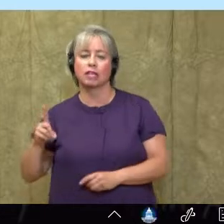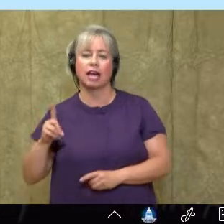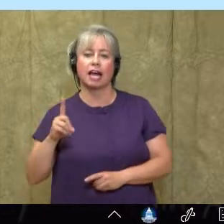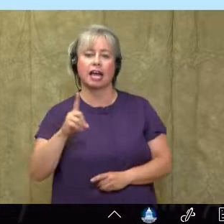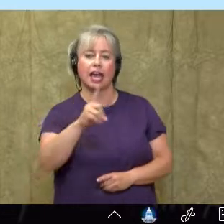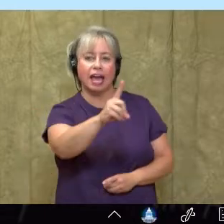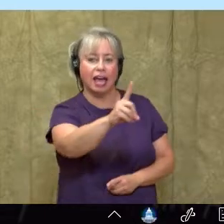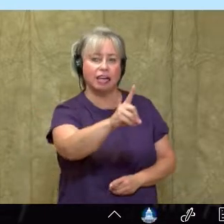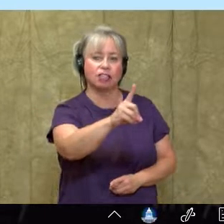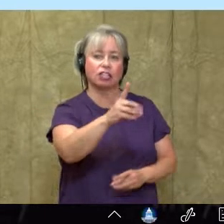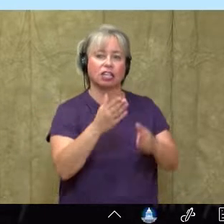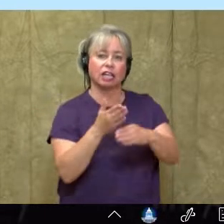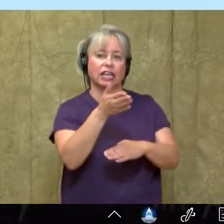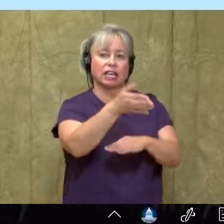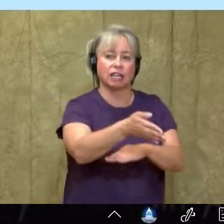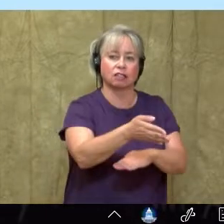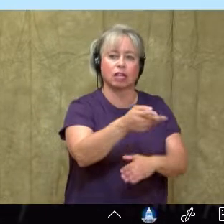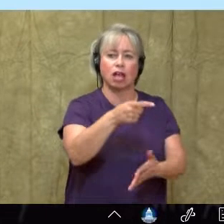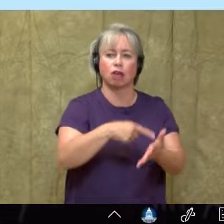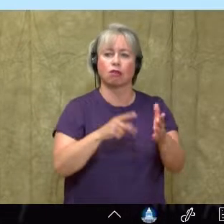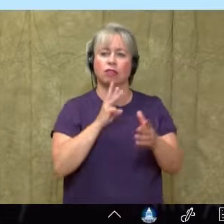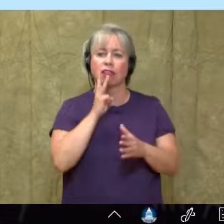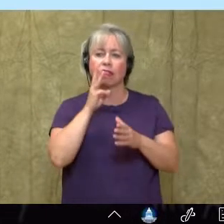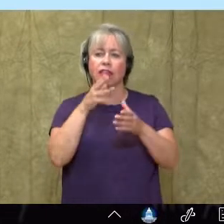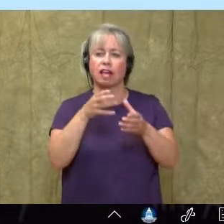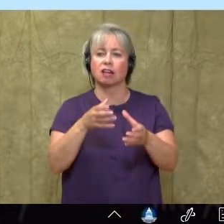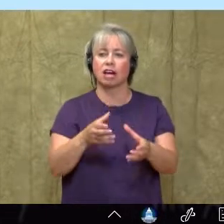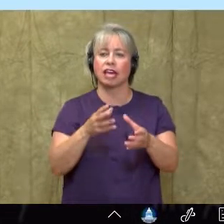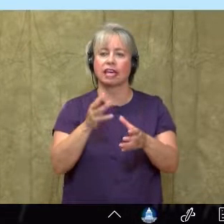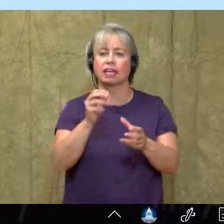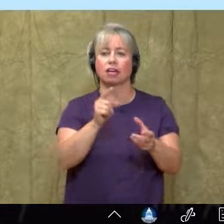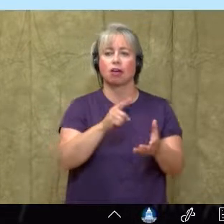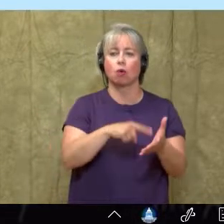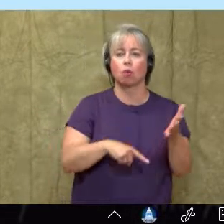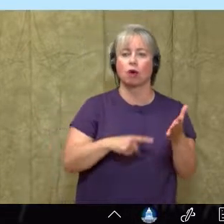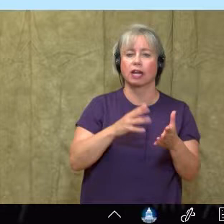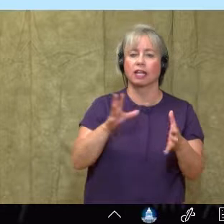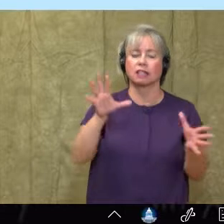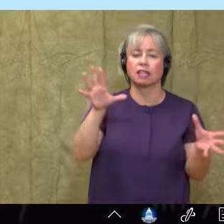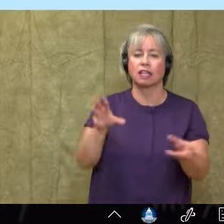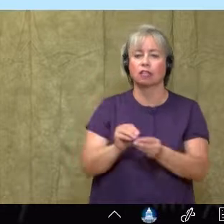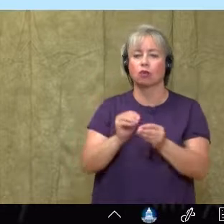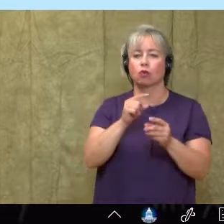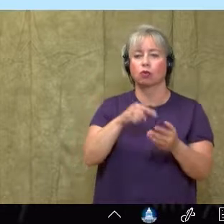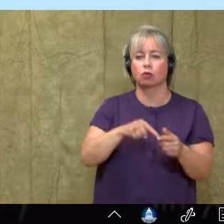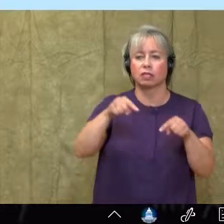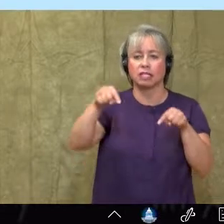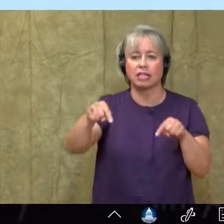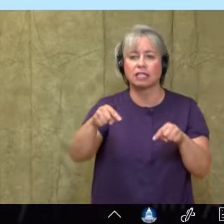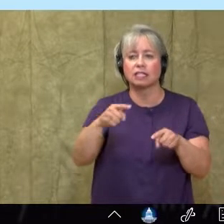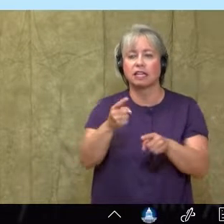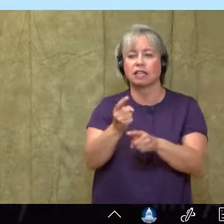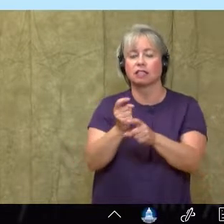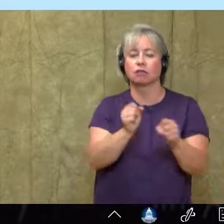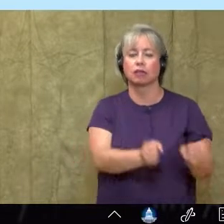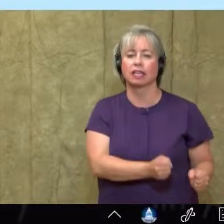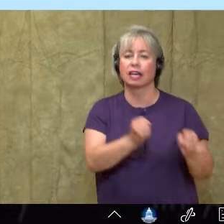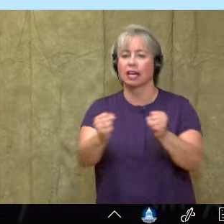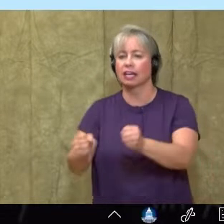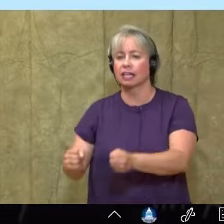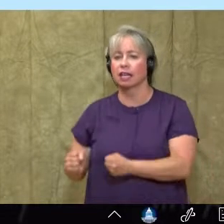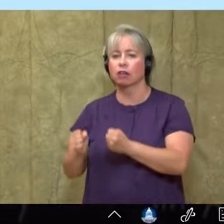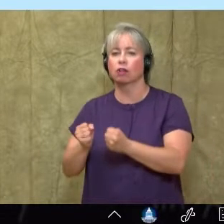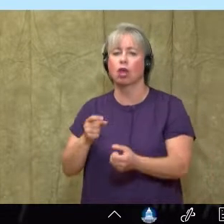where he started. What is the total distance Hunter kayaks? So there's a couple of things we have to find here. We have to find what he